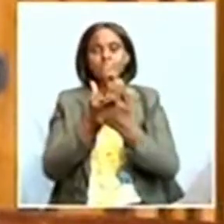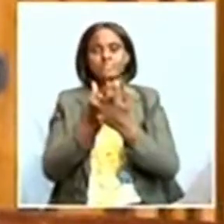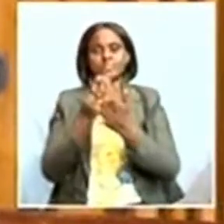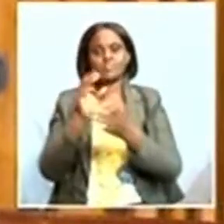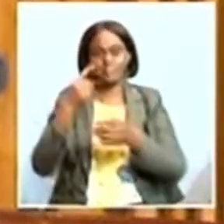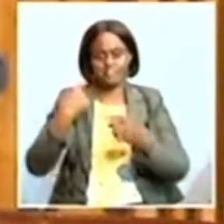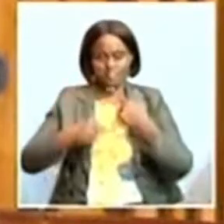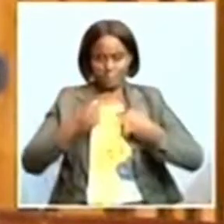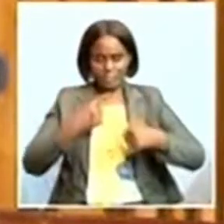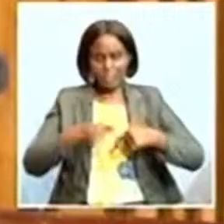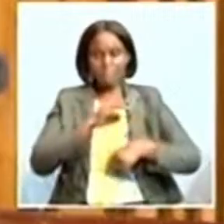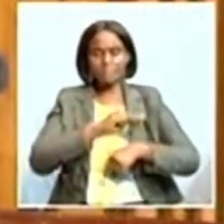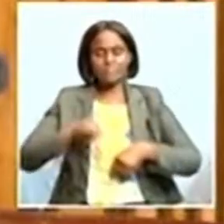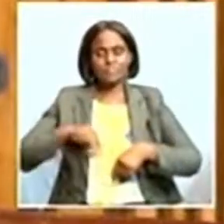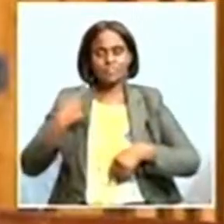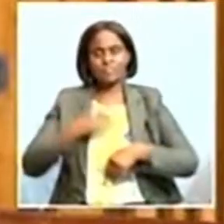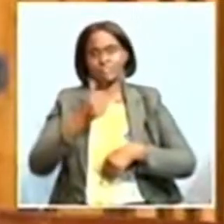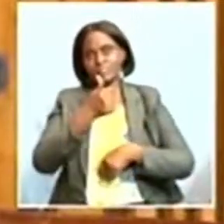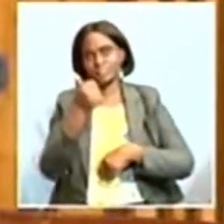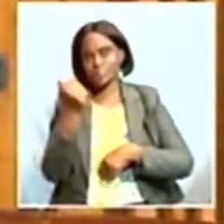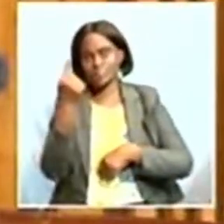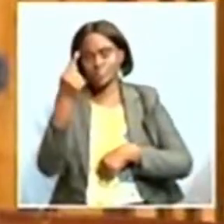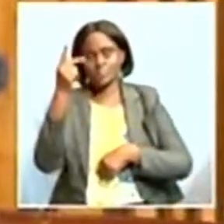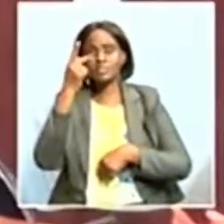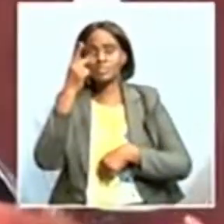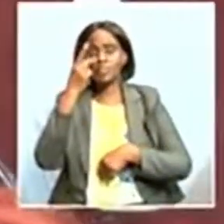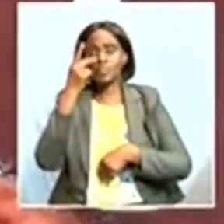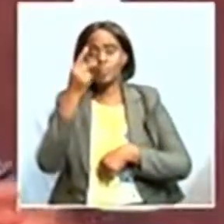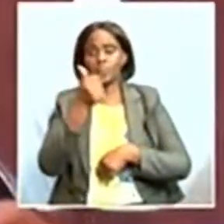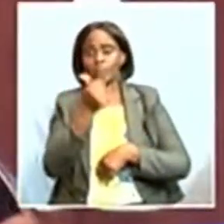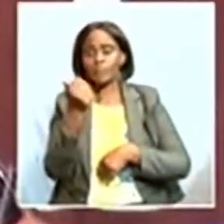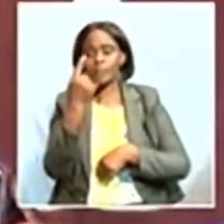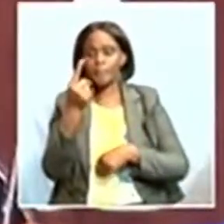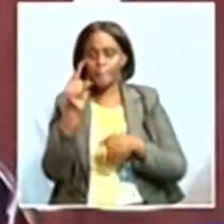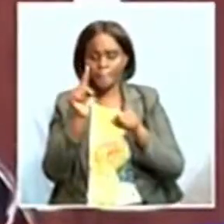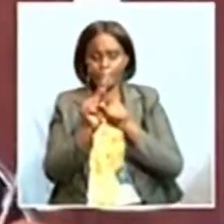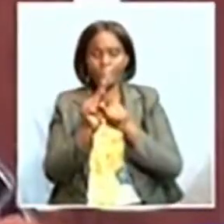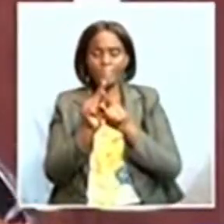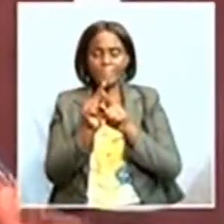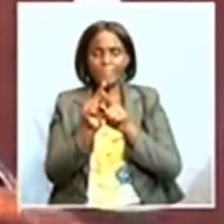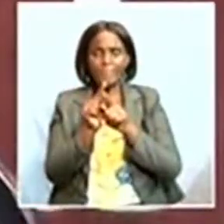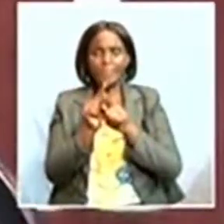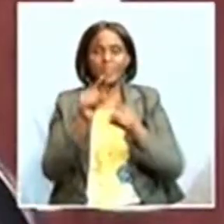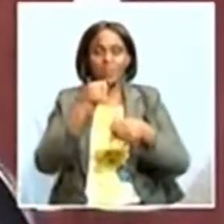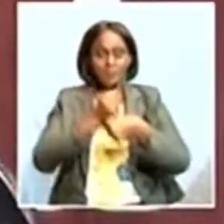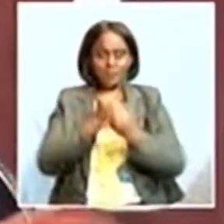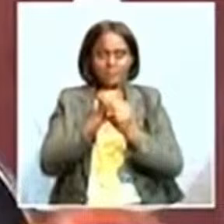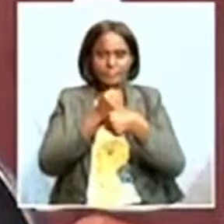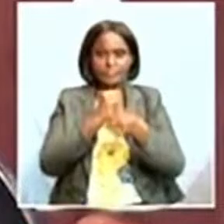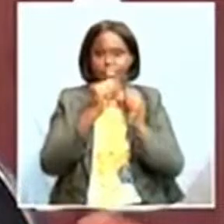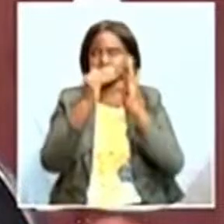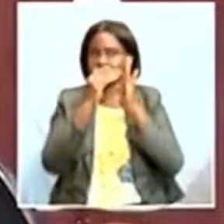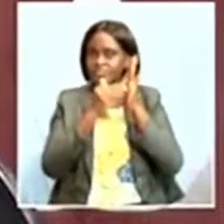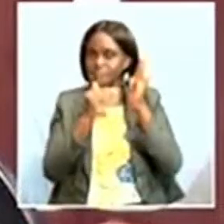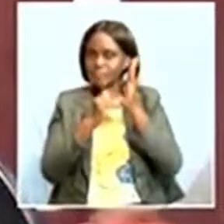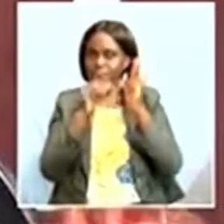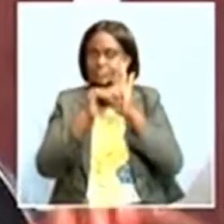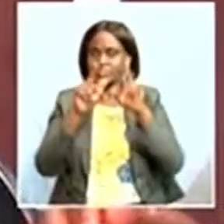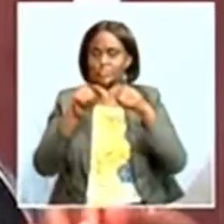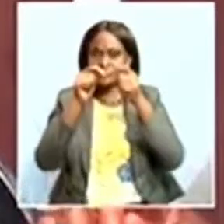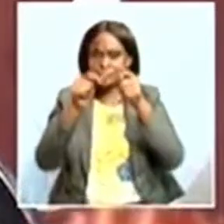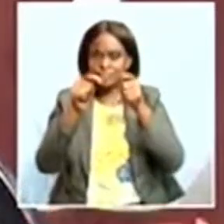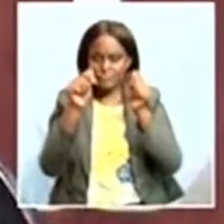Member of Parliament. And Pauline? The other one was entitled Formulate Guidelines on the Issuance